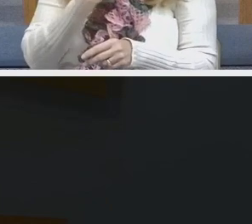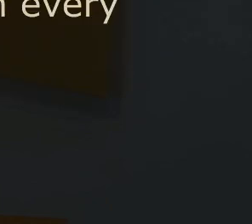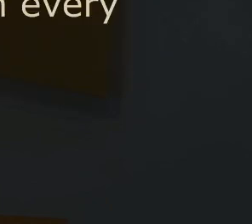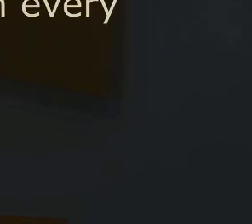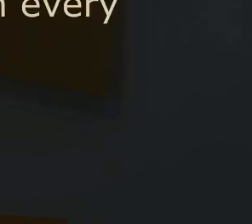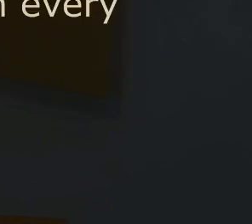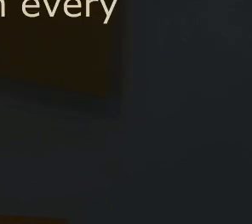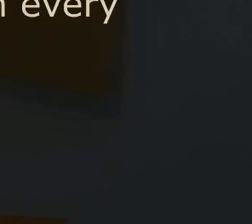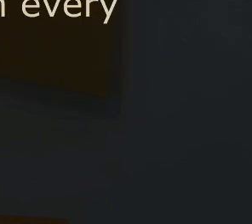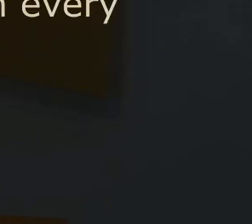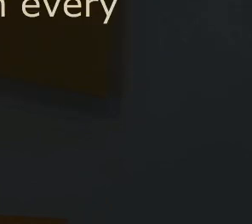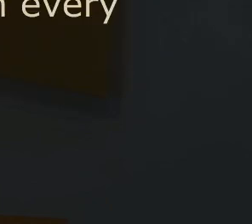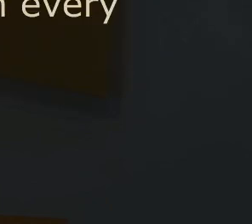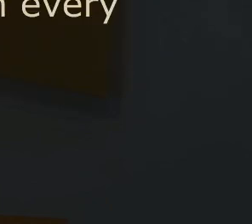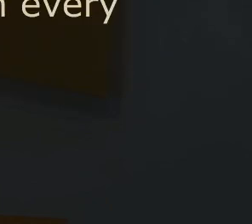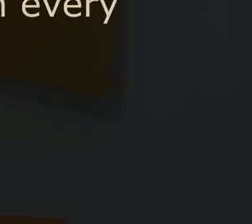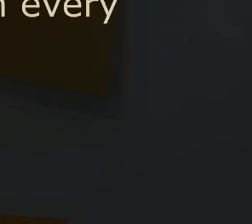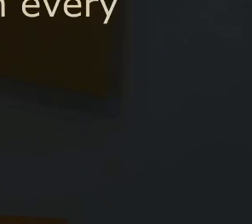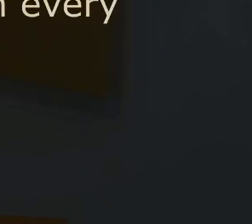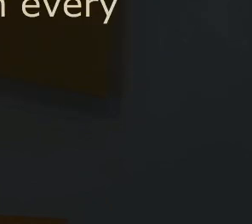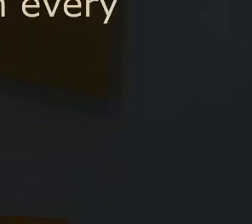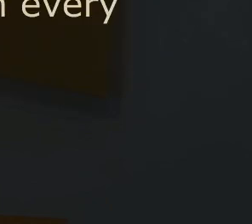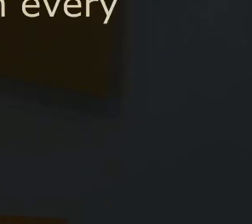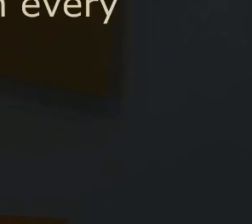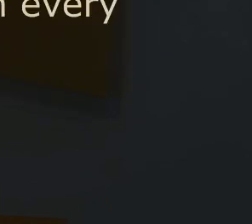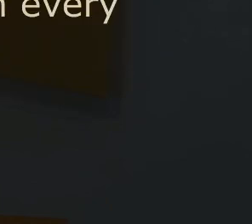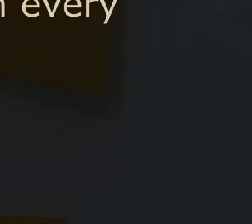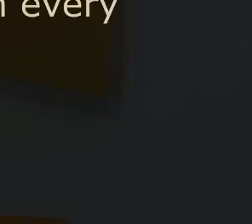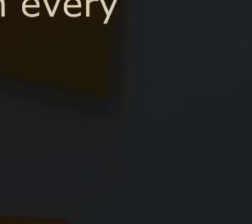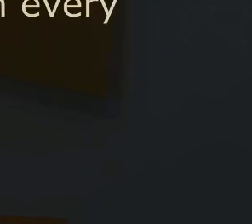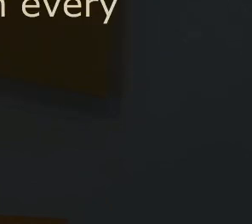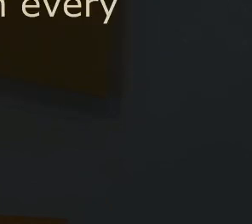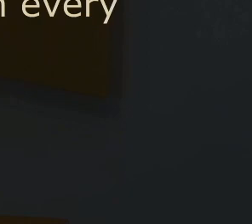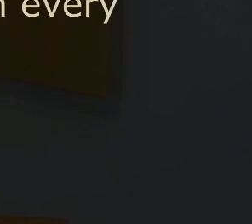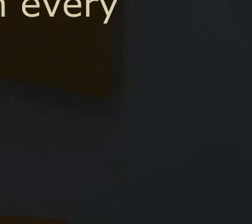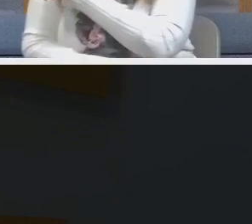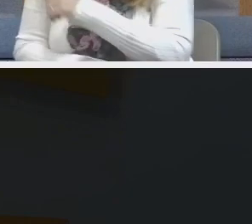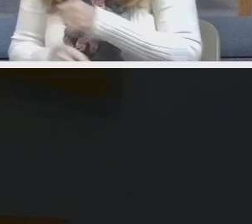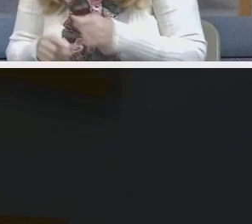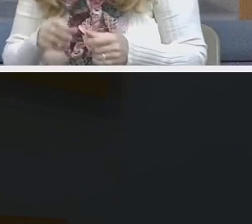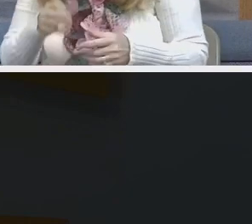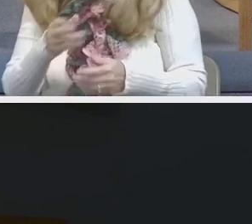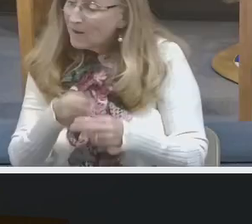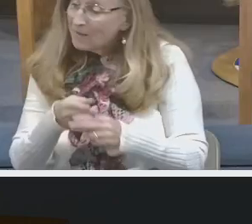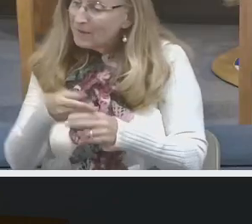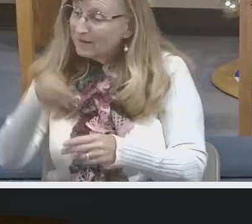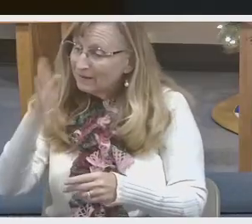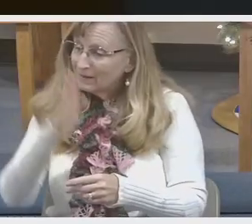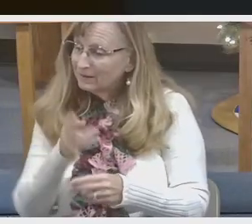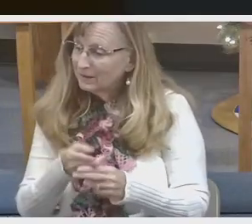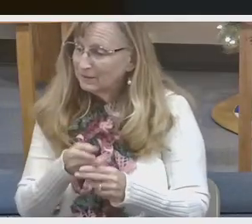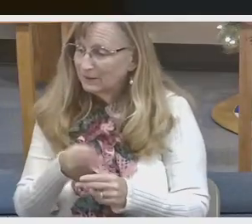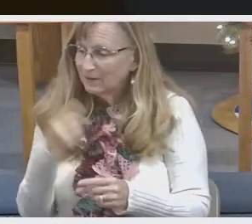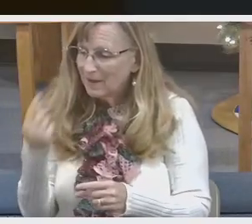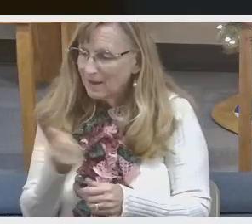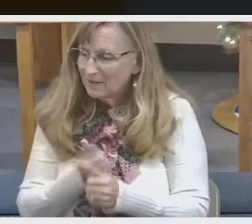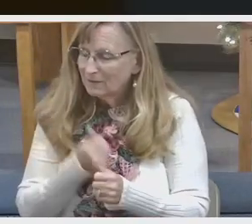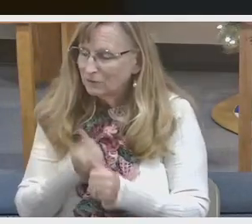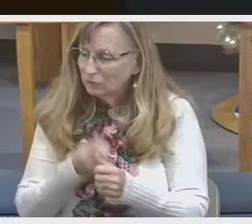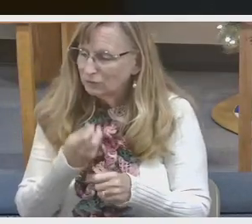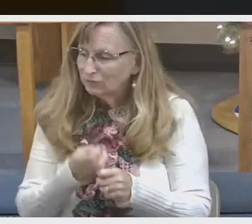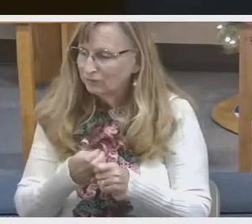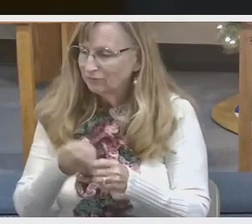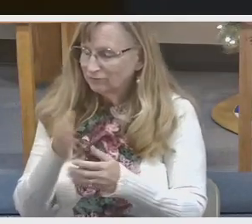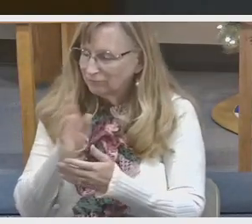God's name in every trouble, pray praise, and give thanks. We sing, let all together praise our